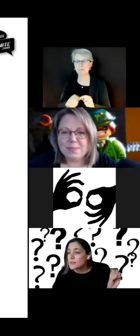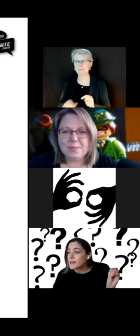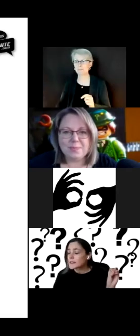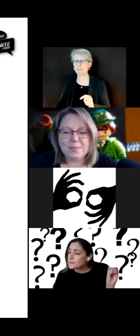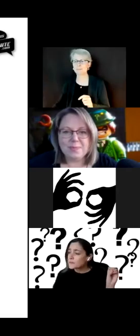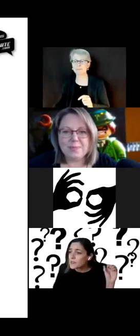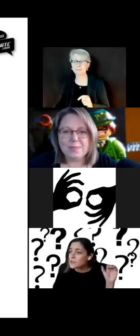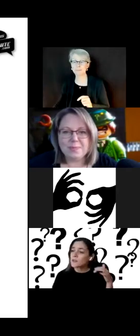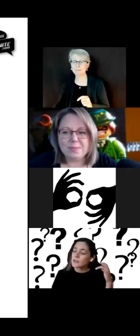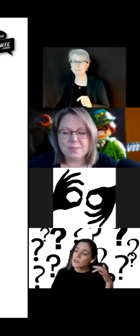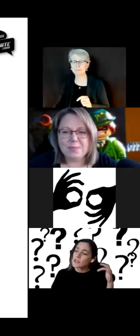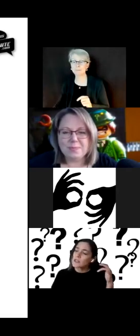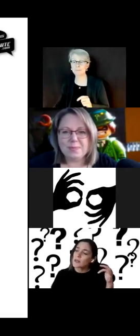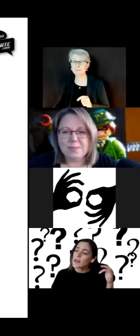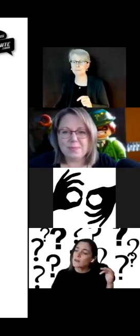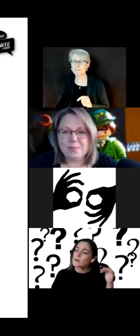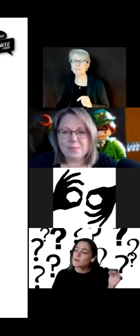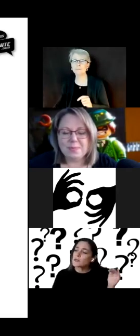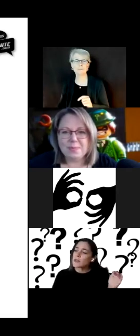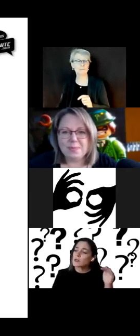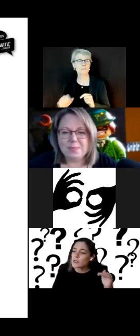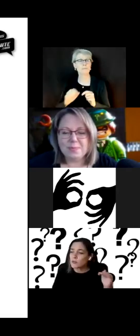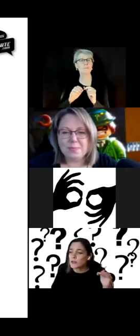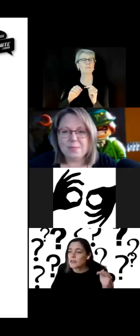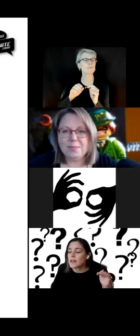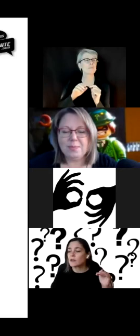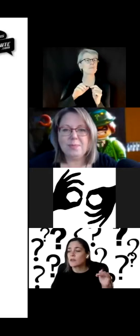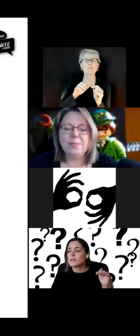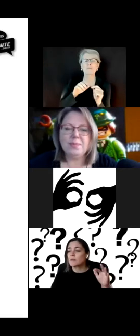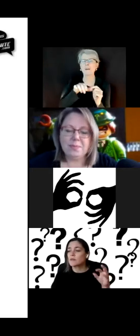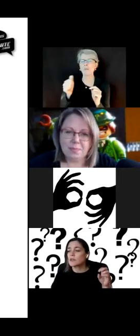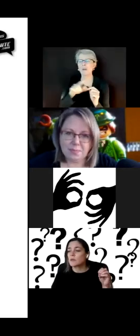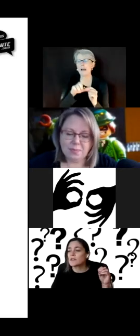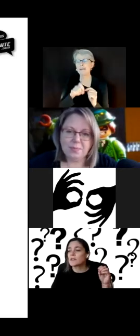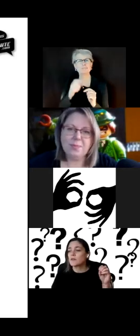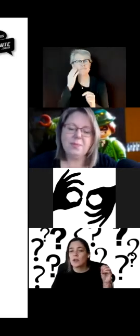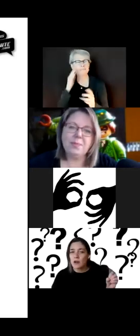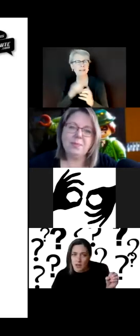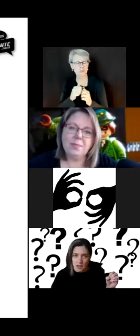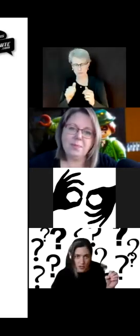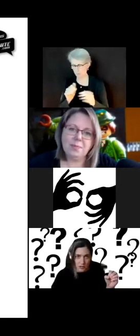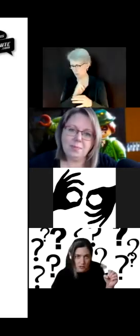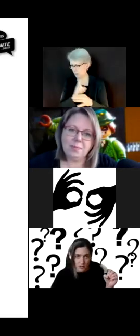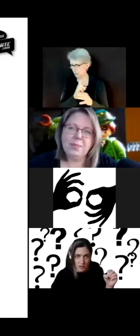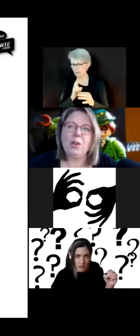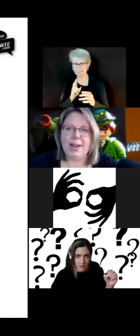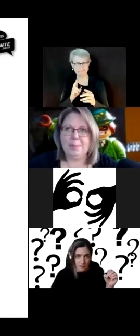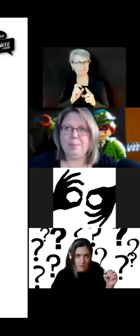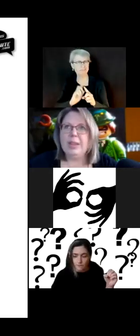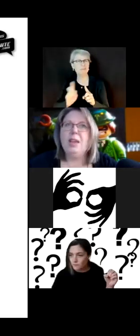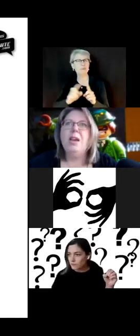is asking, so can you explain how you'd use language differently? And her example she's requesting is for an art gallery.